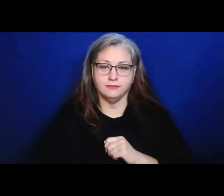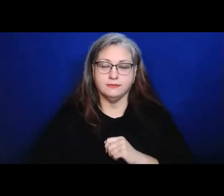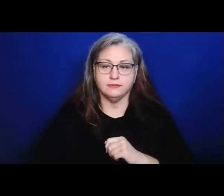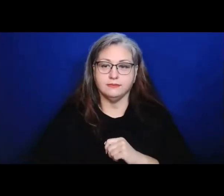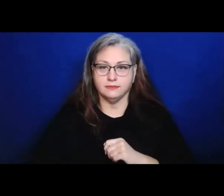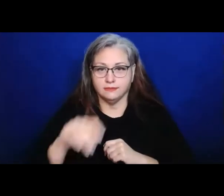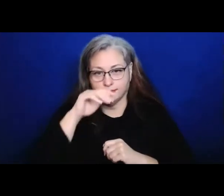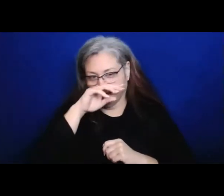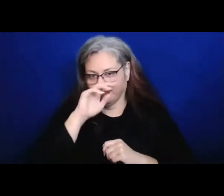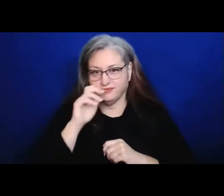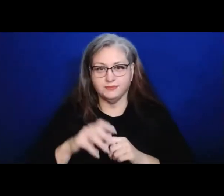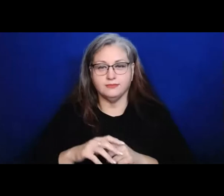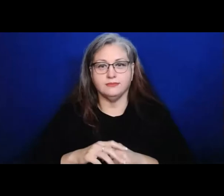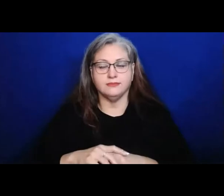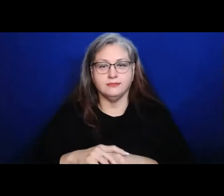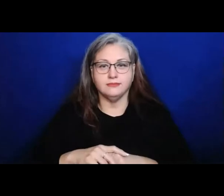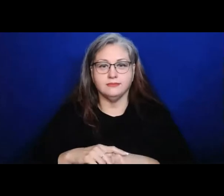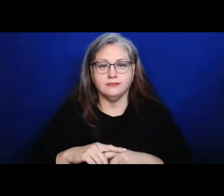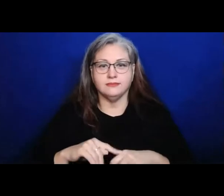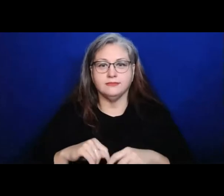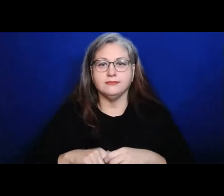Mute it, Sheila.